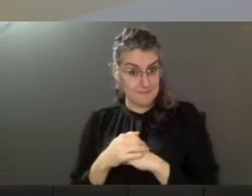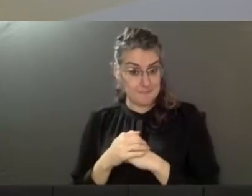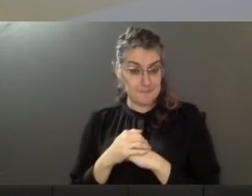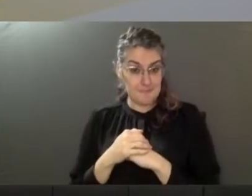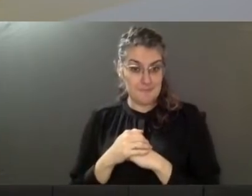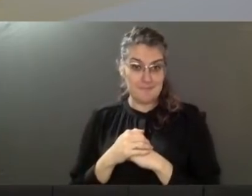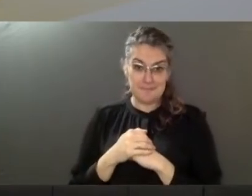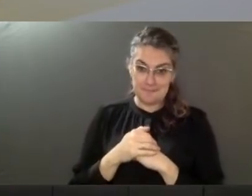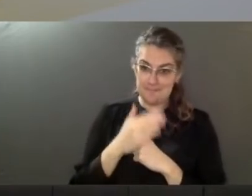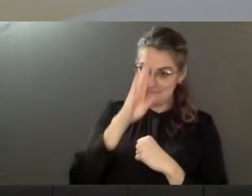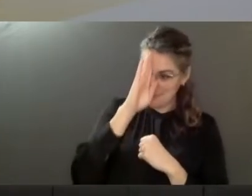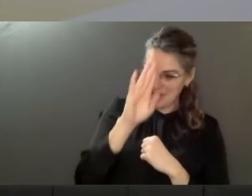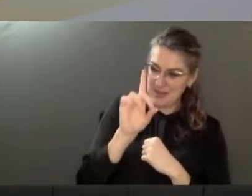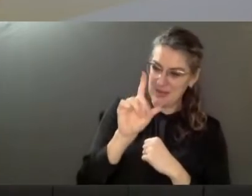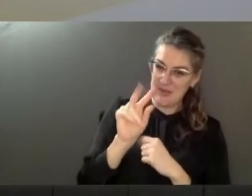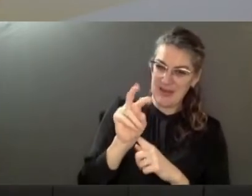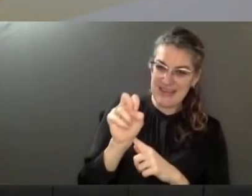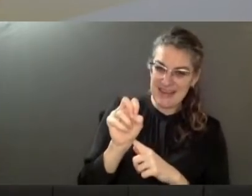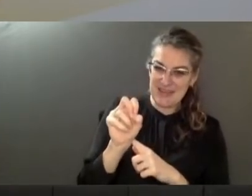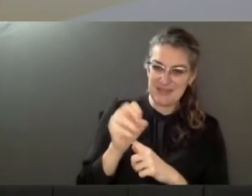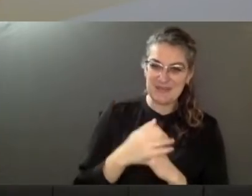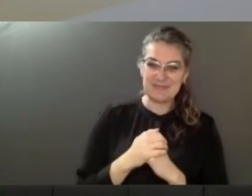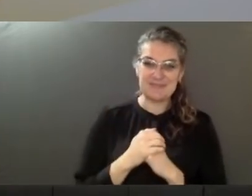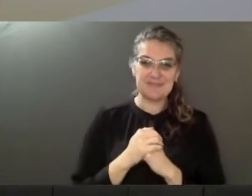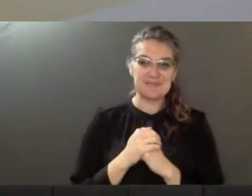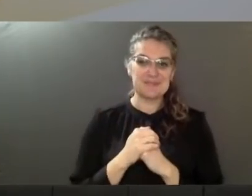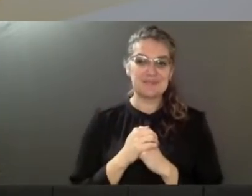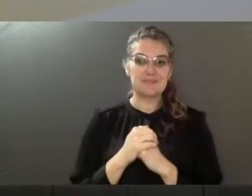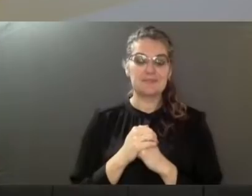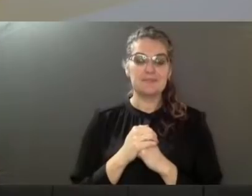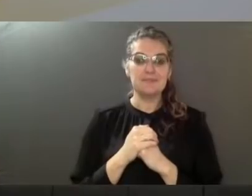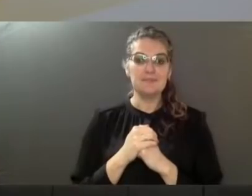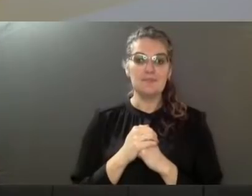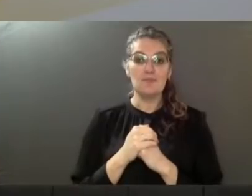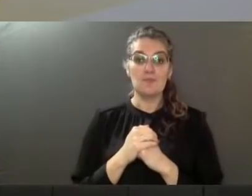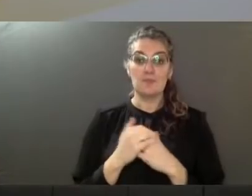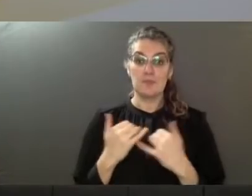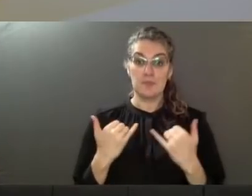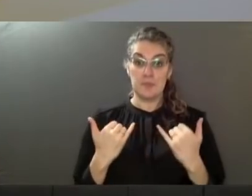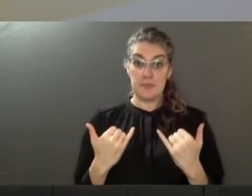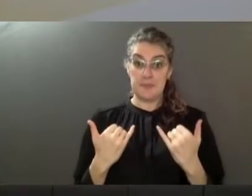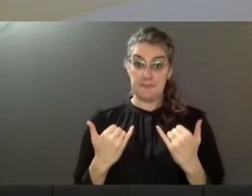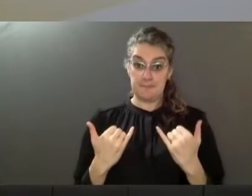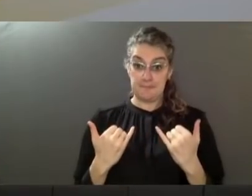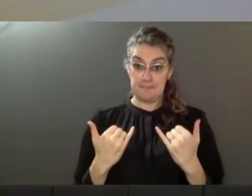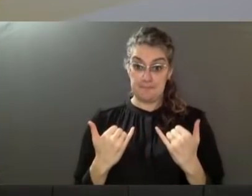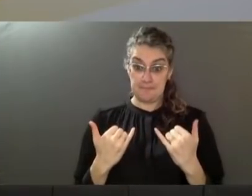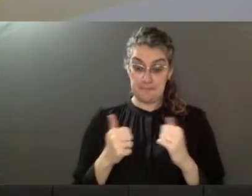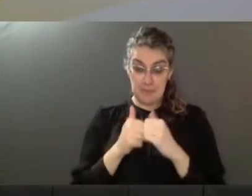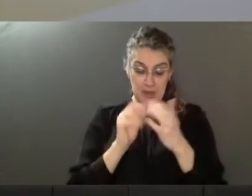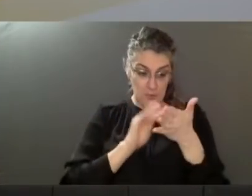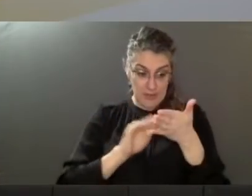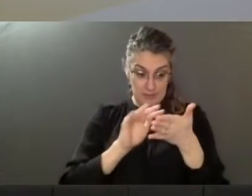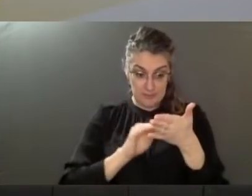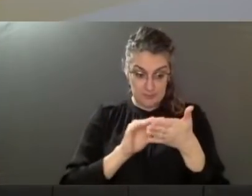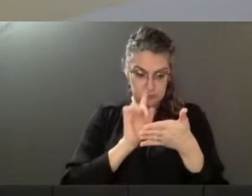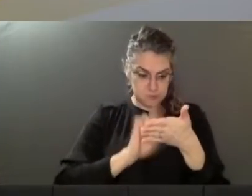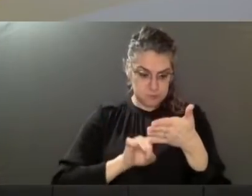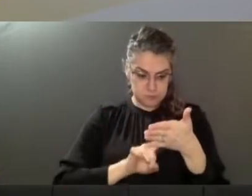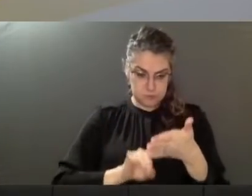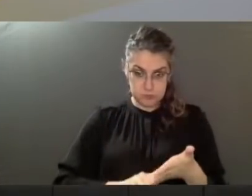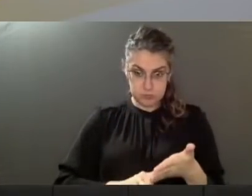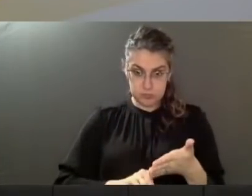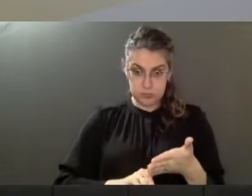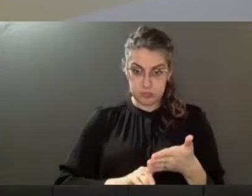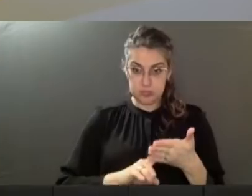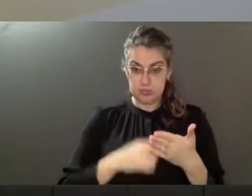Hi, Dave. So at this point, what they have looked at is that the